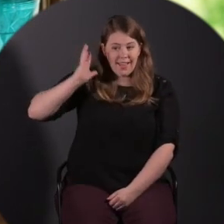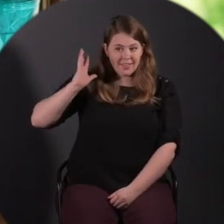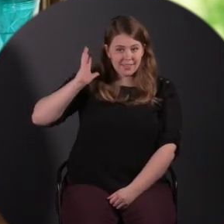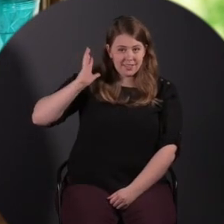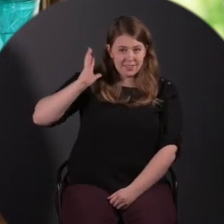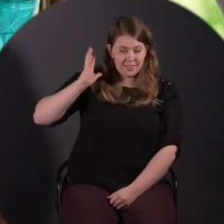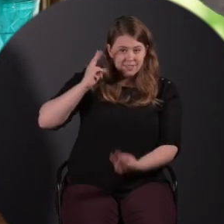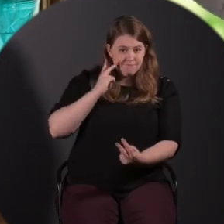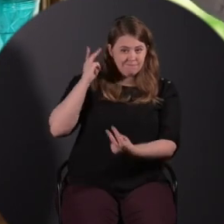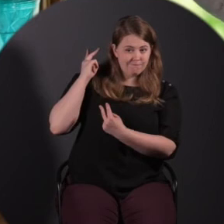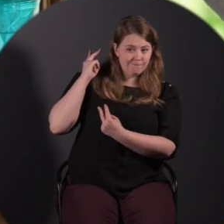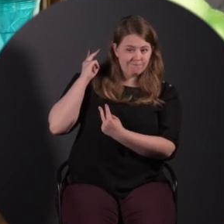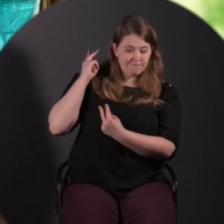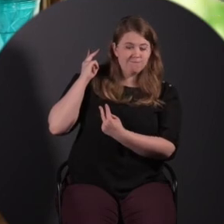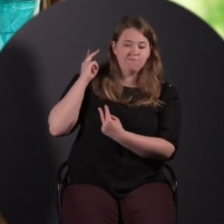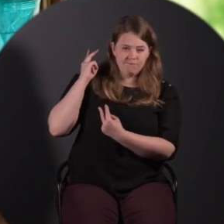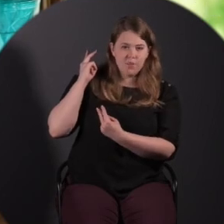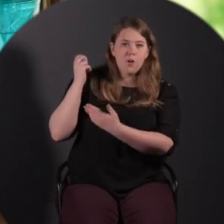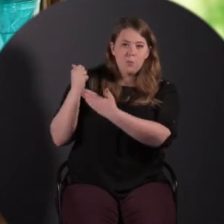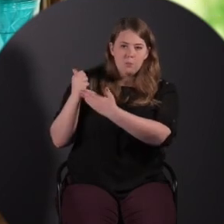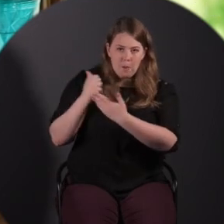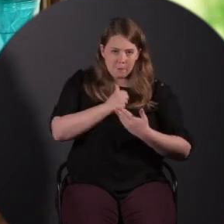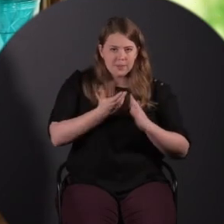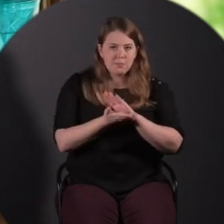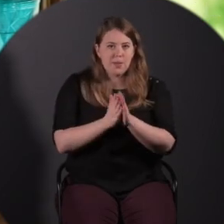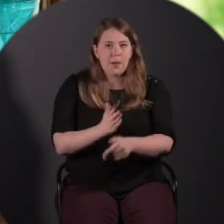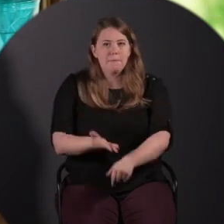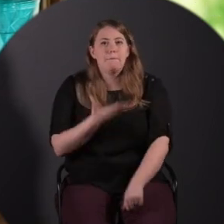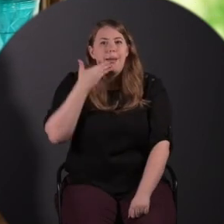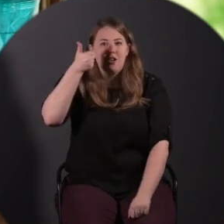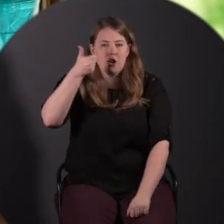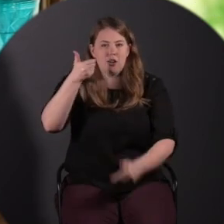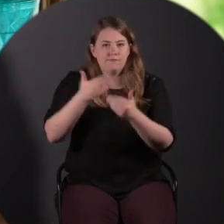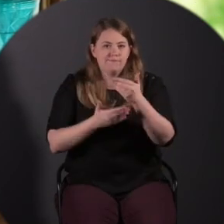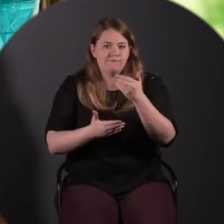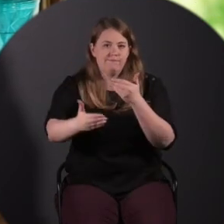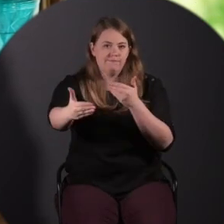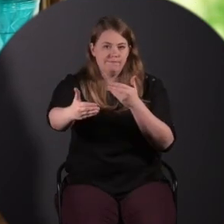will make us better over here. Let's pray.